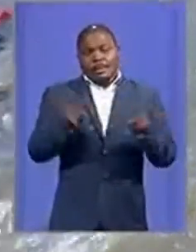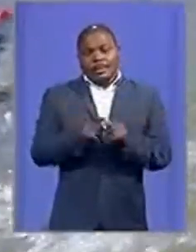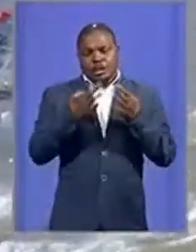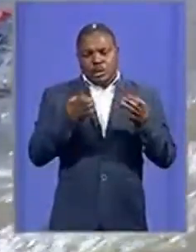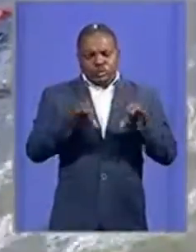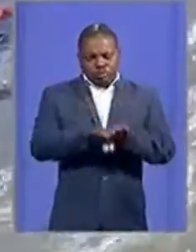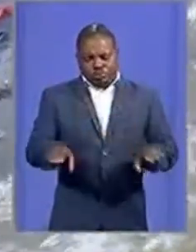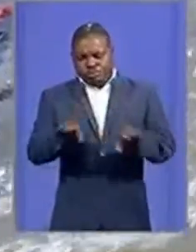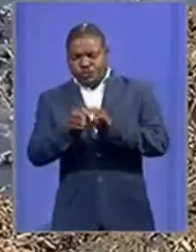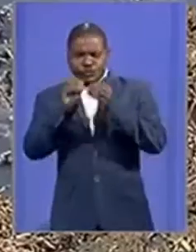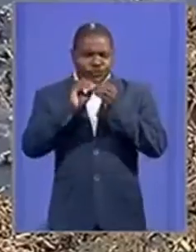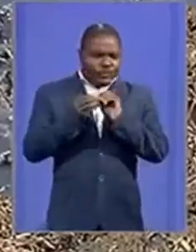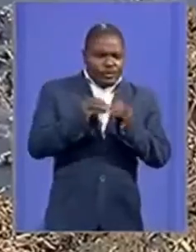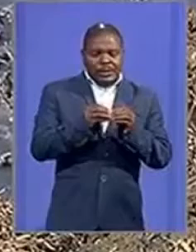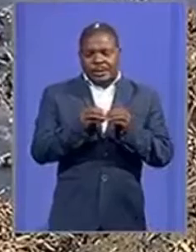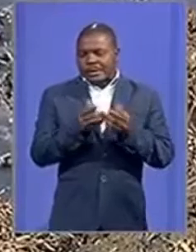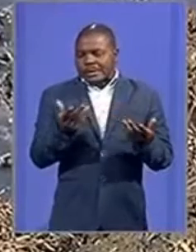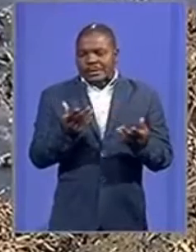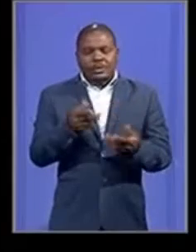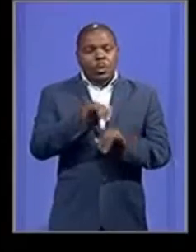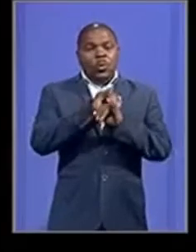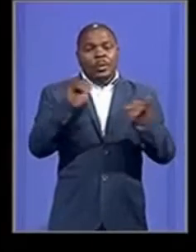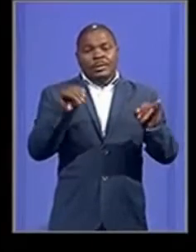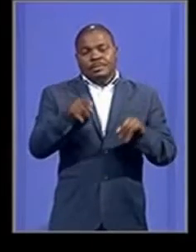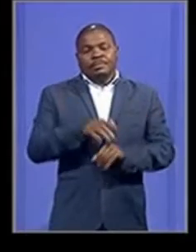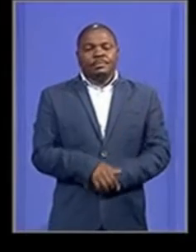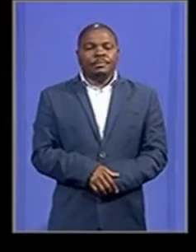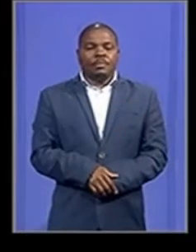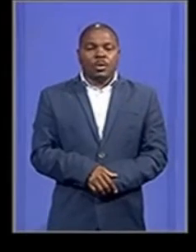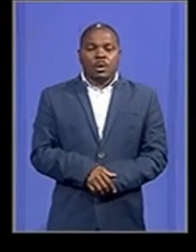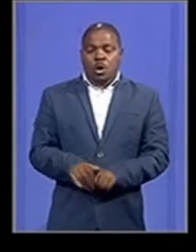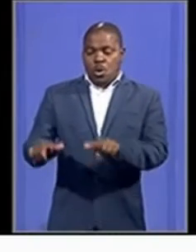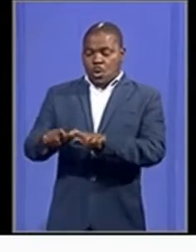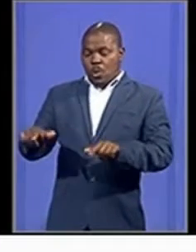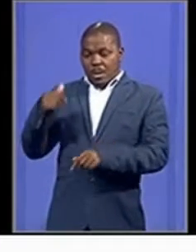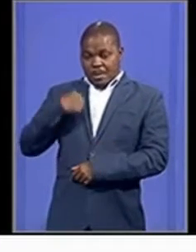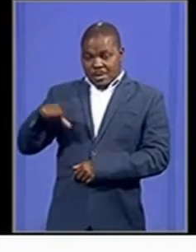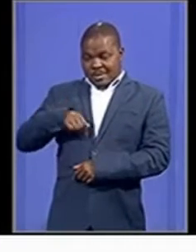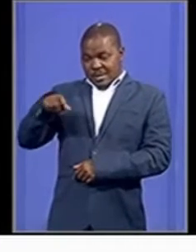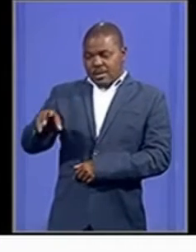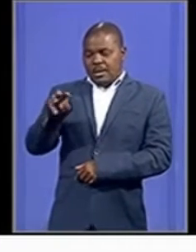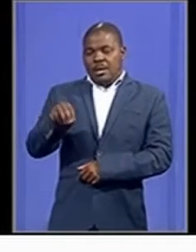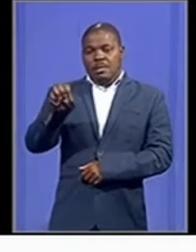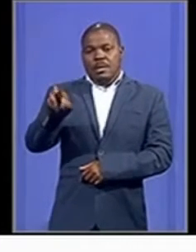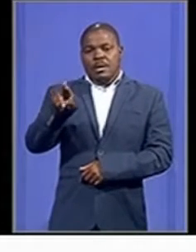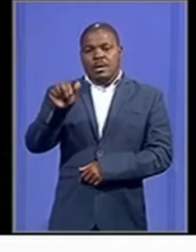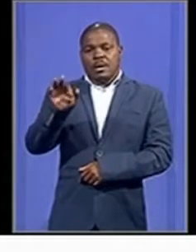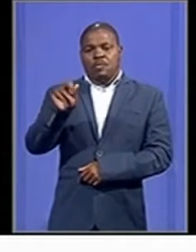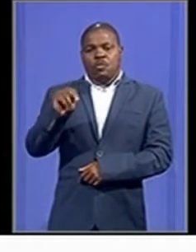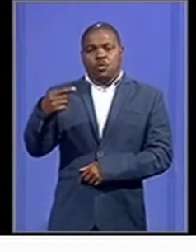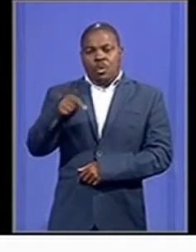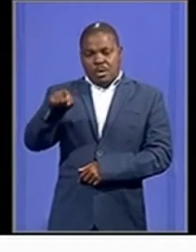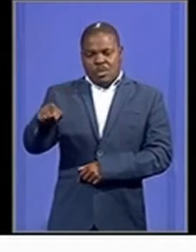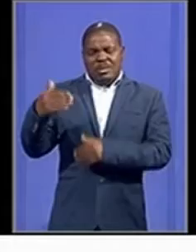mafarahlahla a mmušo go gakatša seemo. As a local municipality, Merafong has a legal obligation